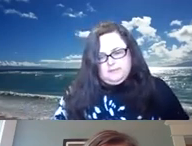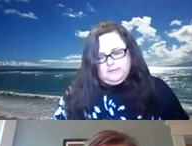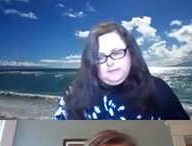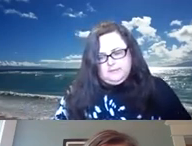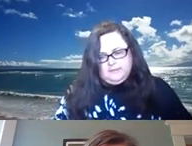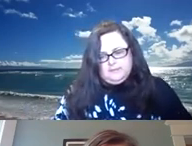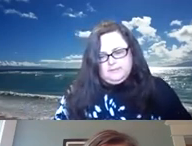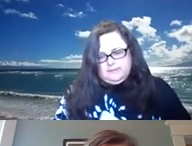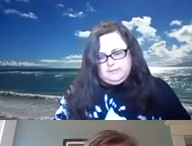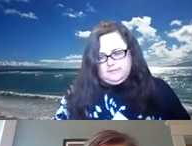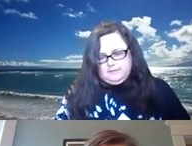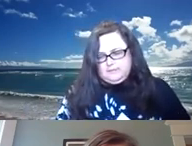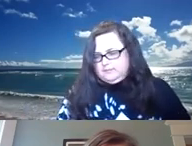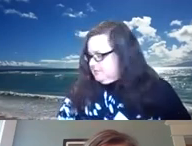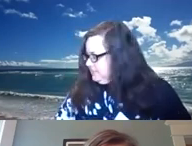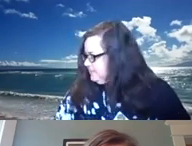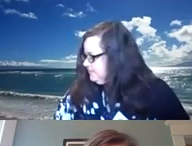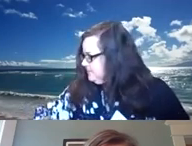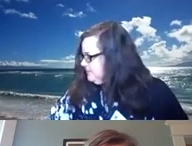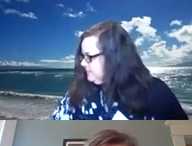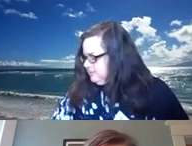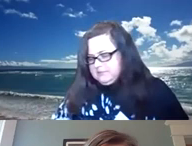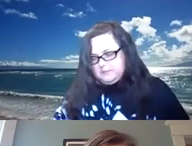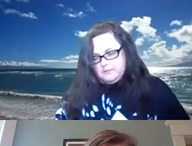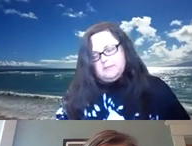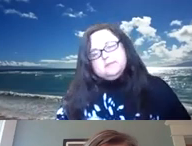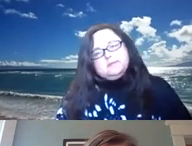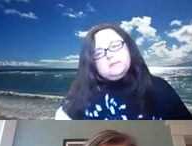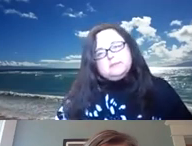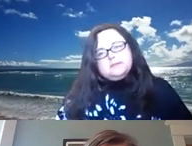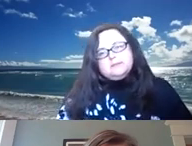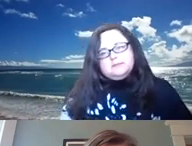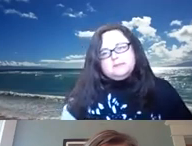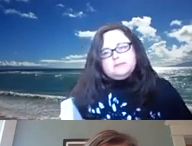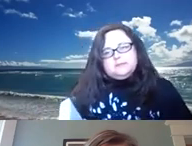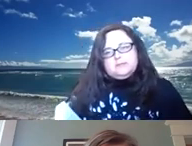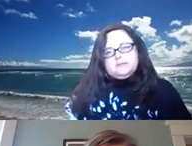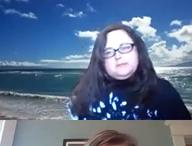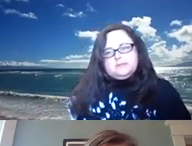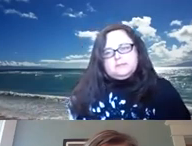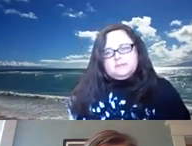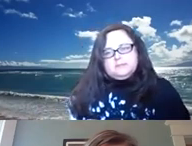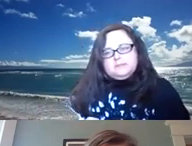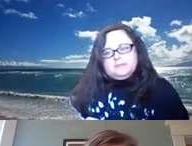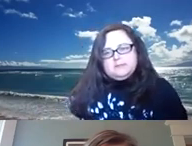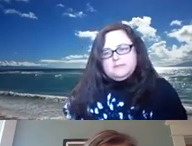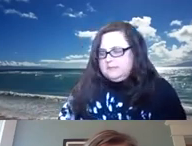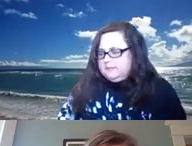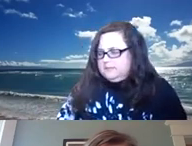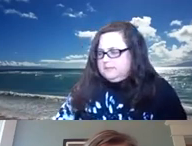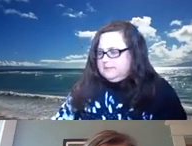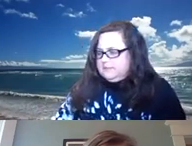called Tajikistan. It's located in Central Asia, and my family, a single mom and two sisters, and